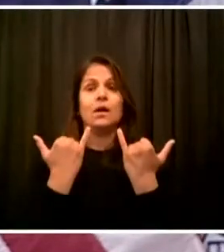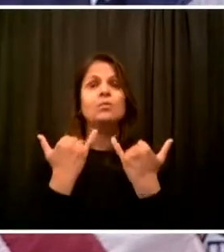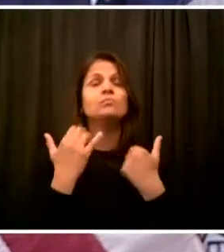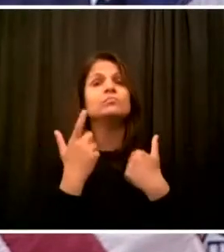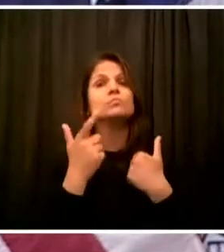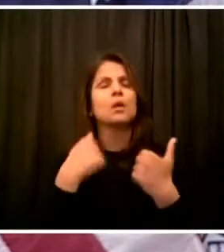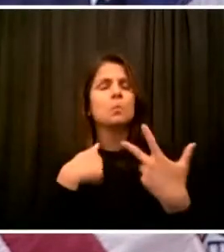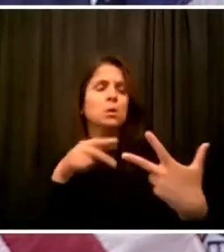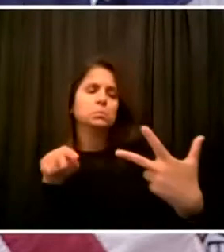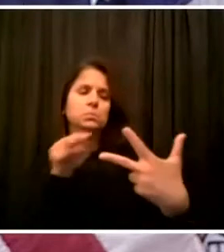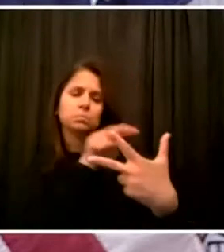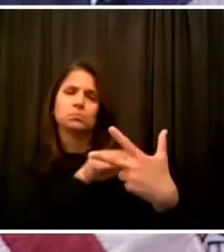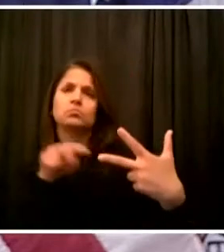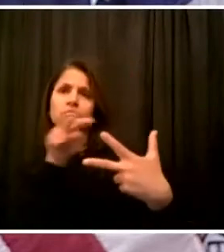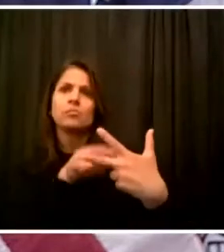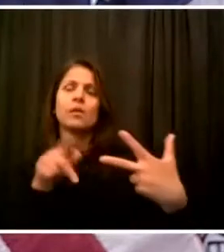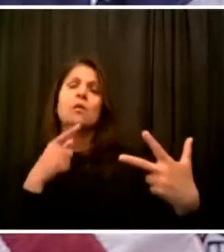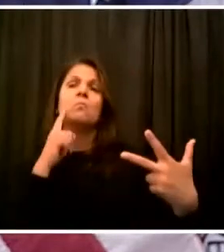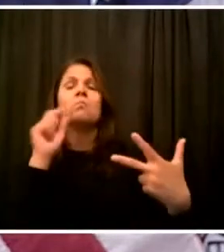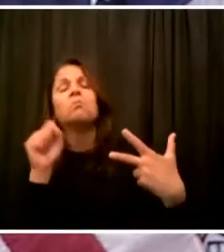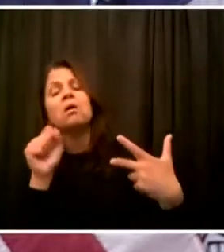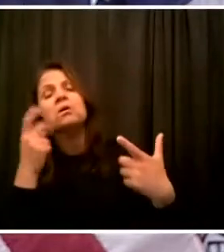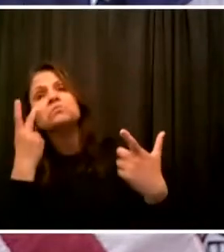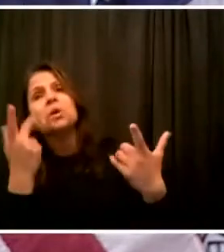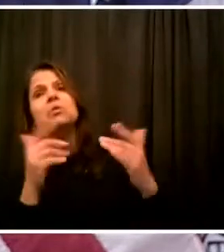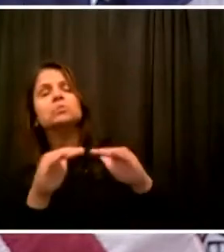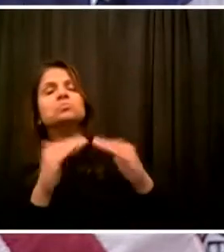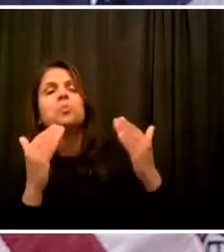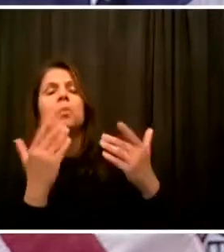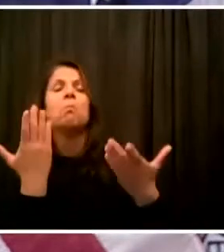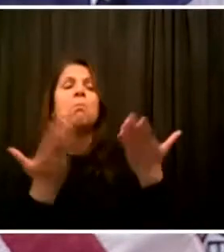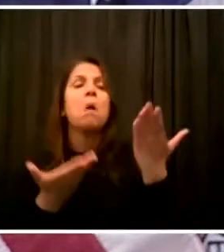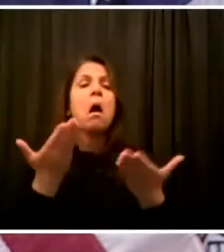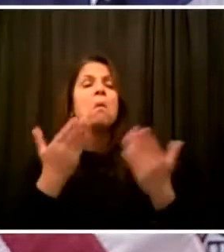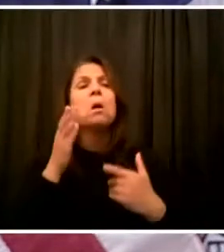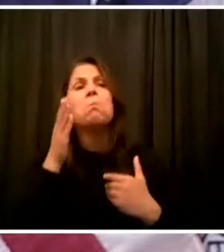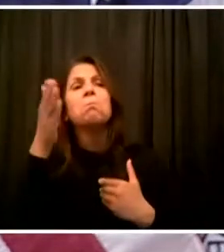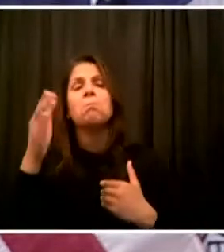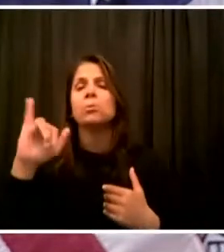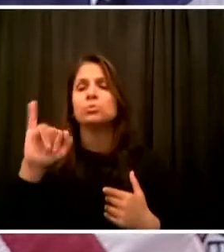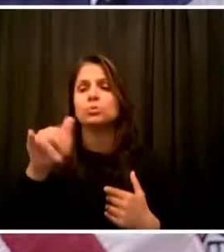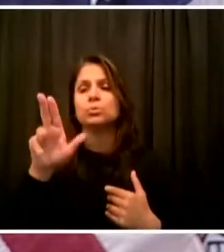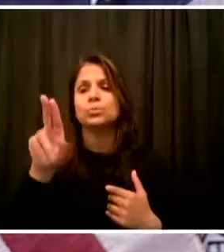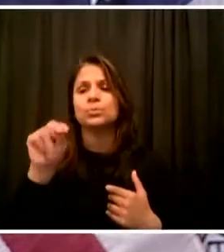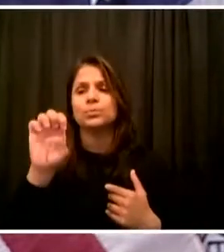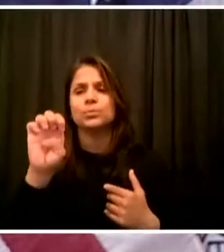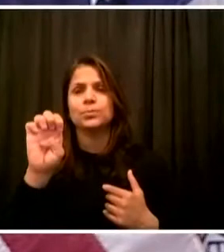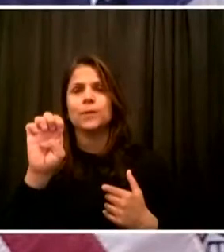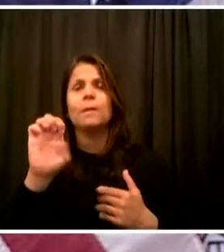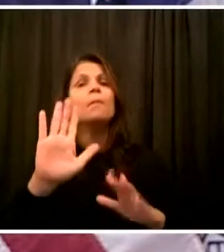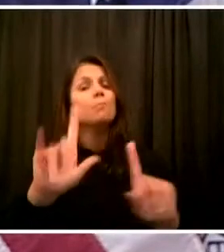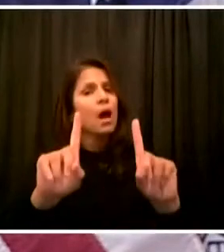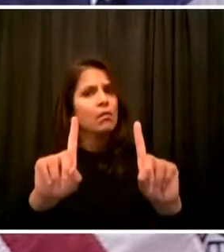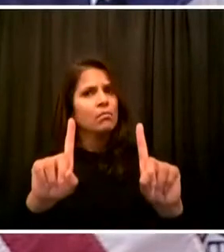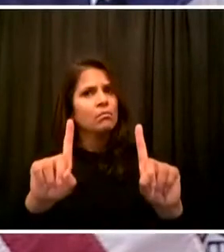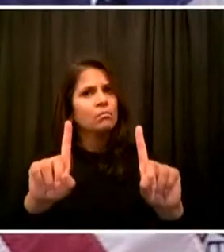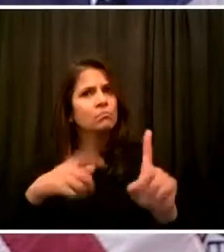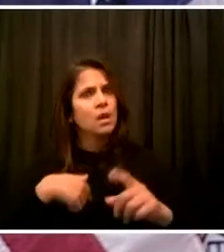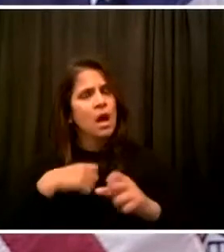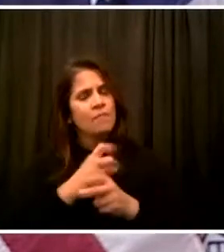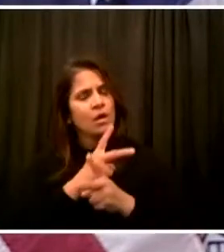smartly, and remember, I keep using that toe hold analogy. You know, you're rock climbing, you're mountain climbing, whatever, you get your toe hold, you make